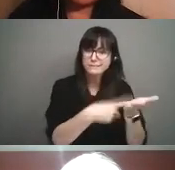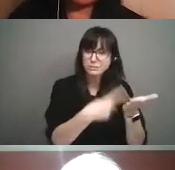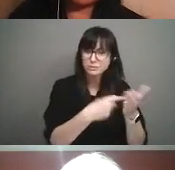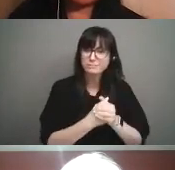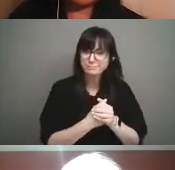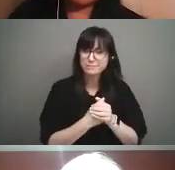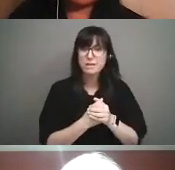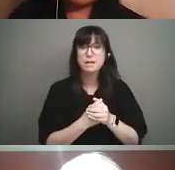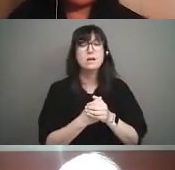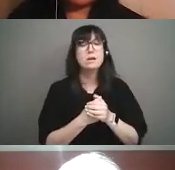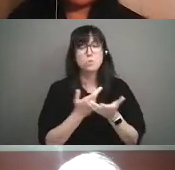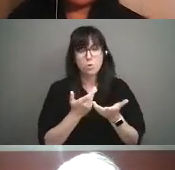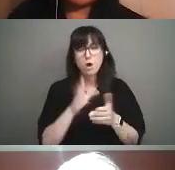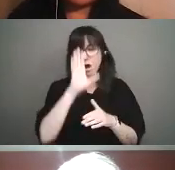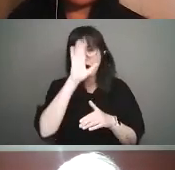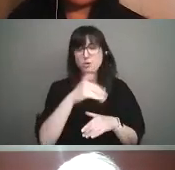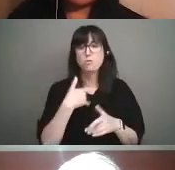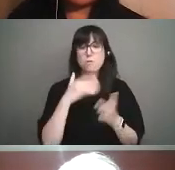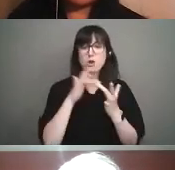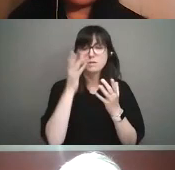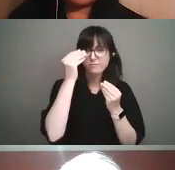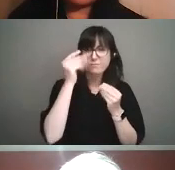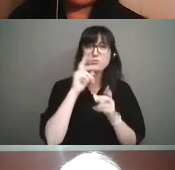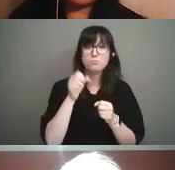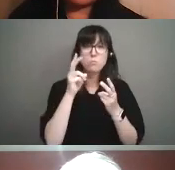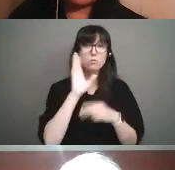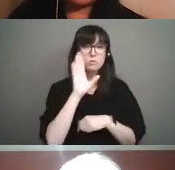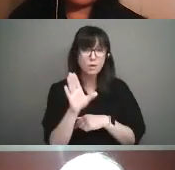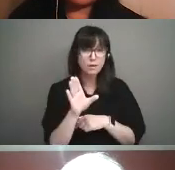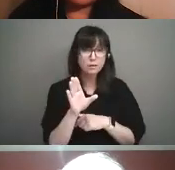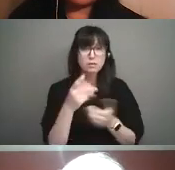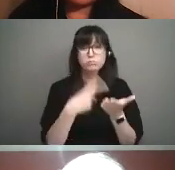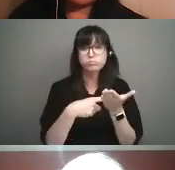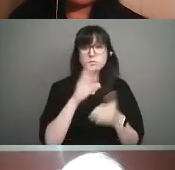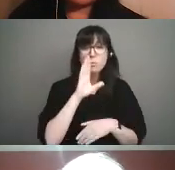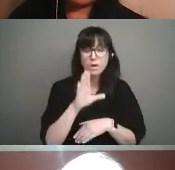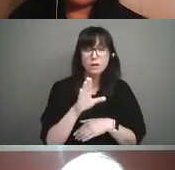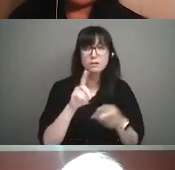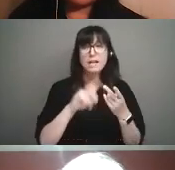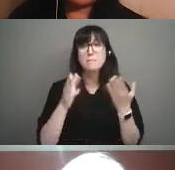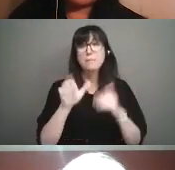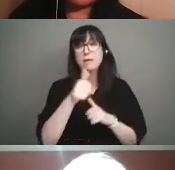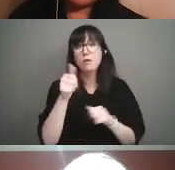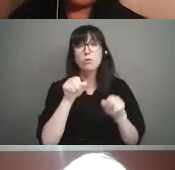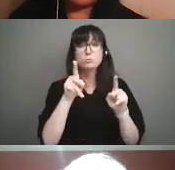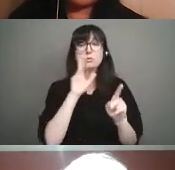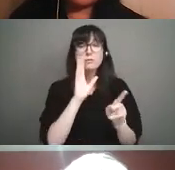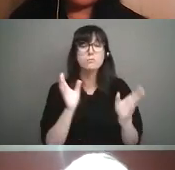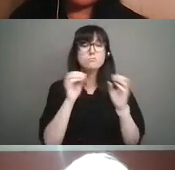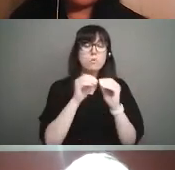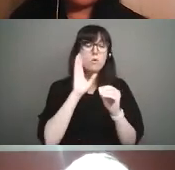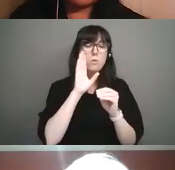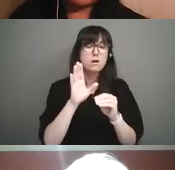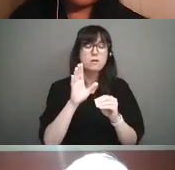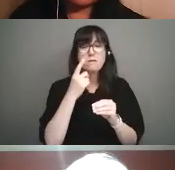after this. I know that my contact information will be posted and we can talk about it. There may be some opportunities coming in the near future for